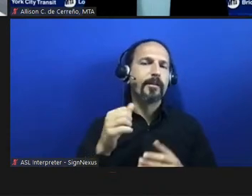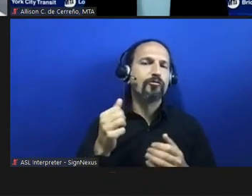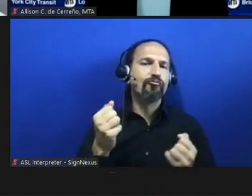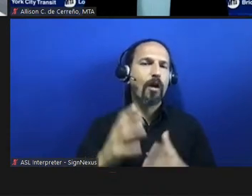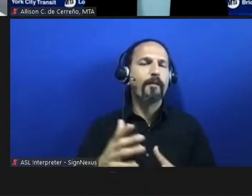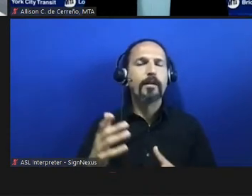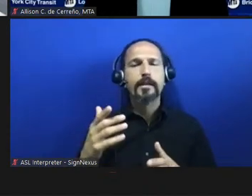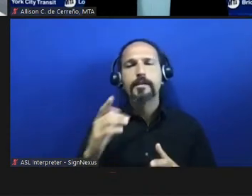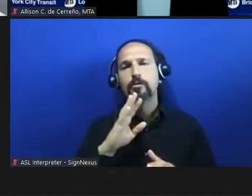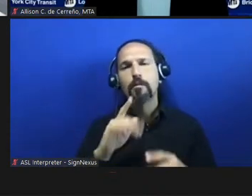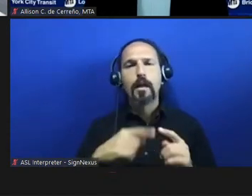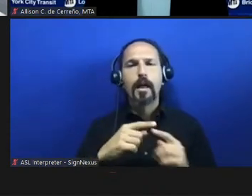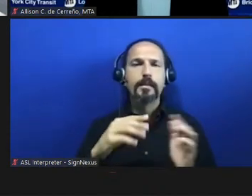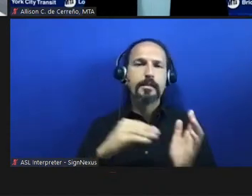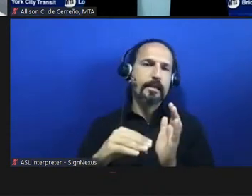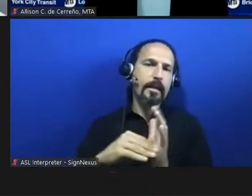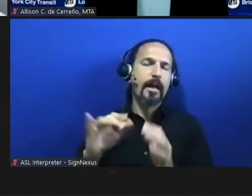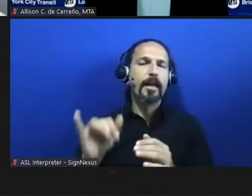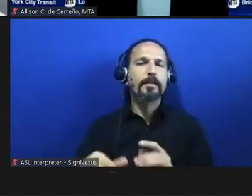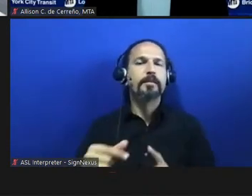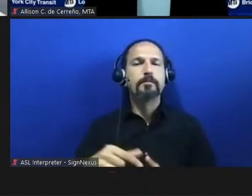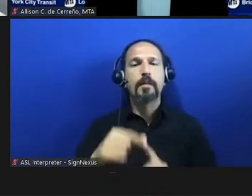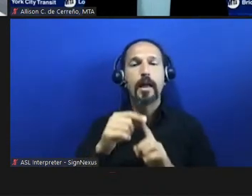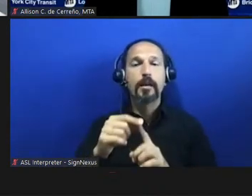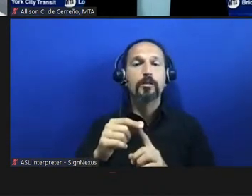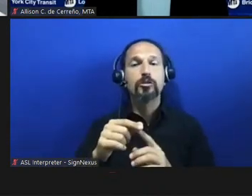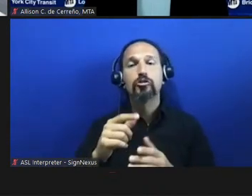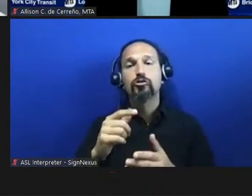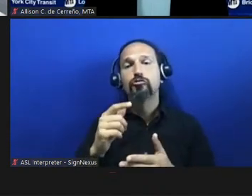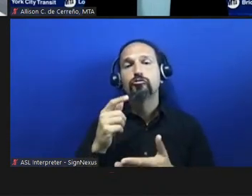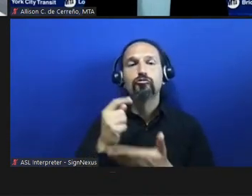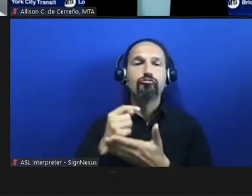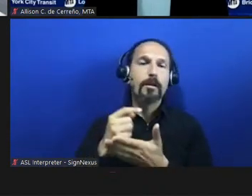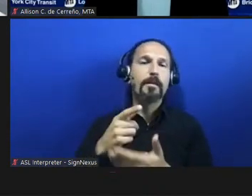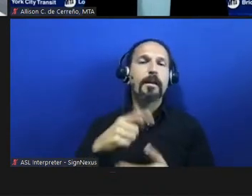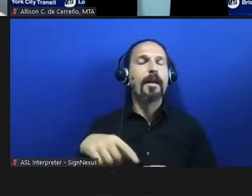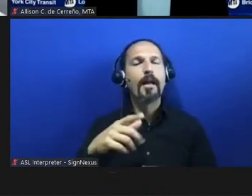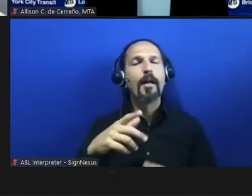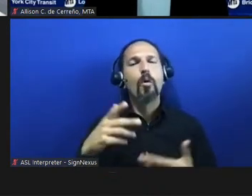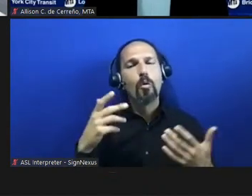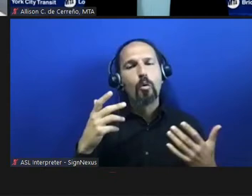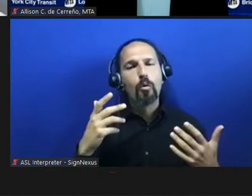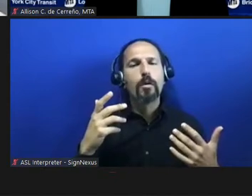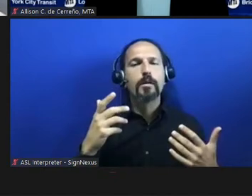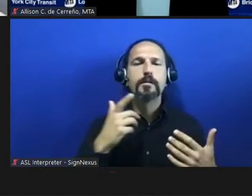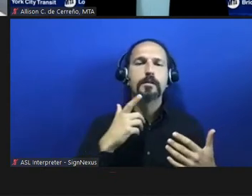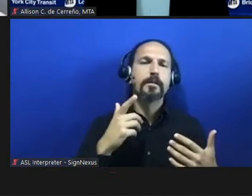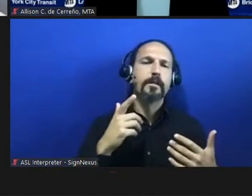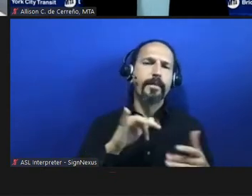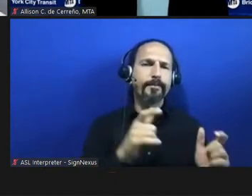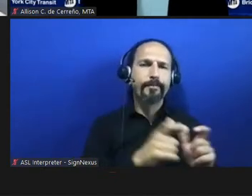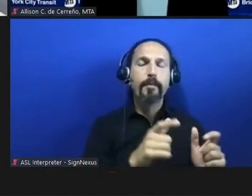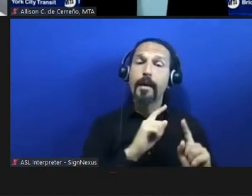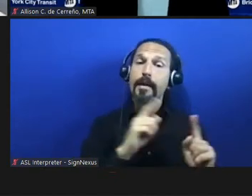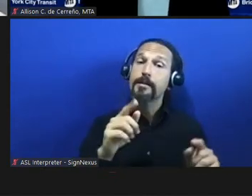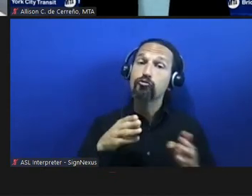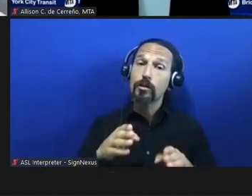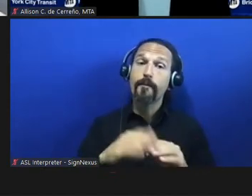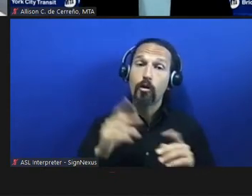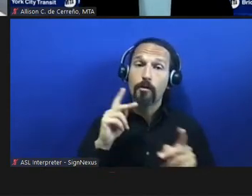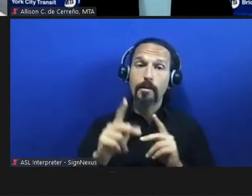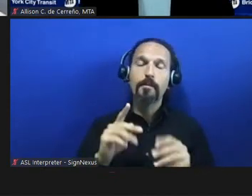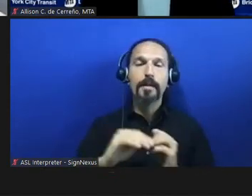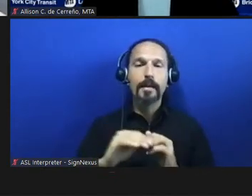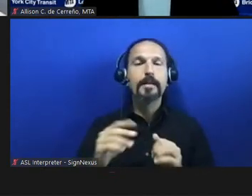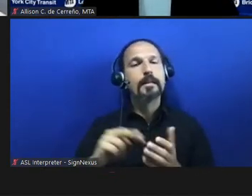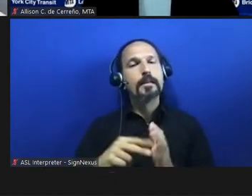are arguing for exemptions and special treatment but they're the minority um you know when we say streets are for people we mean they're for